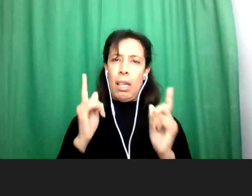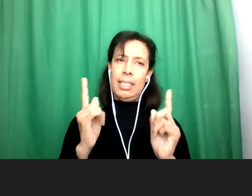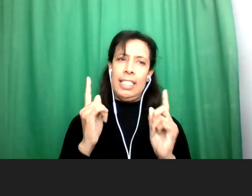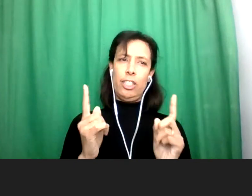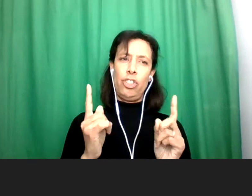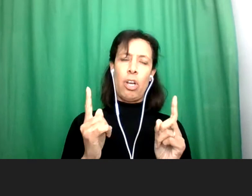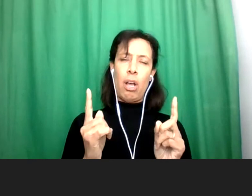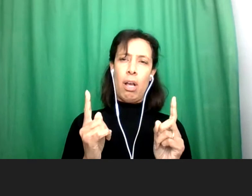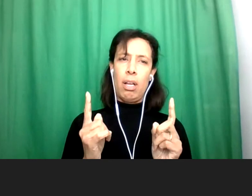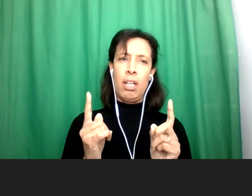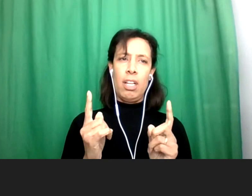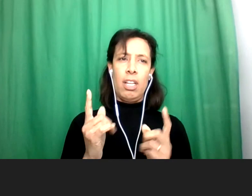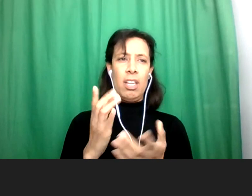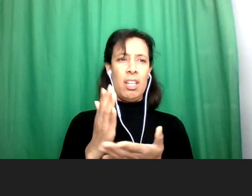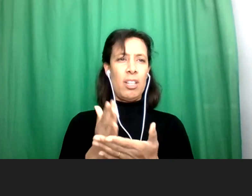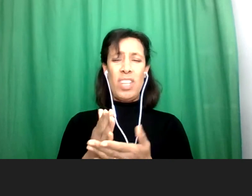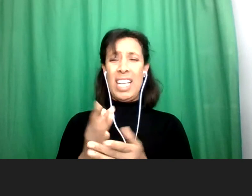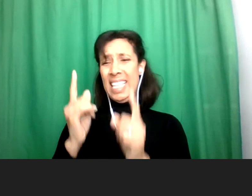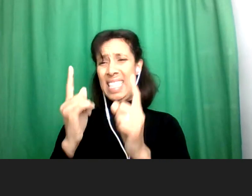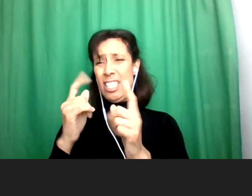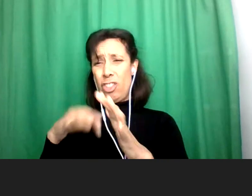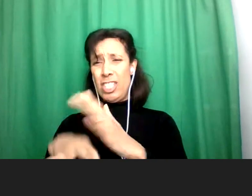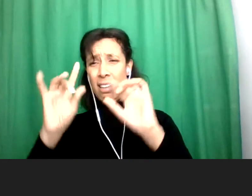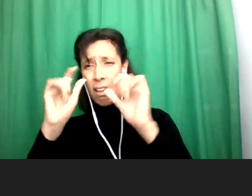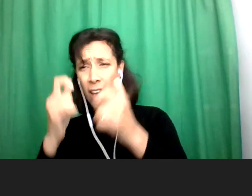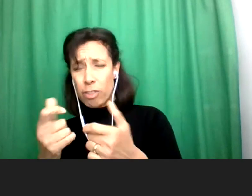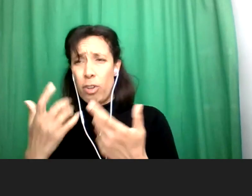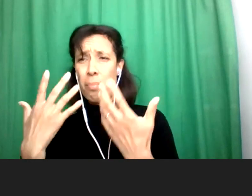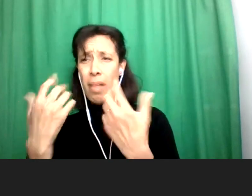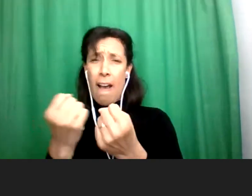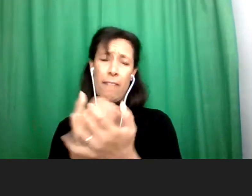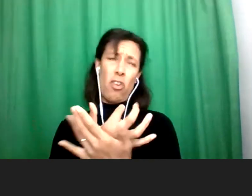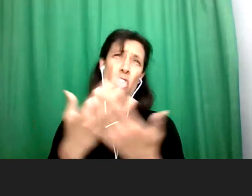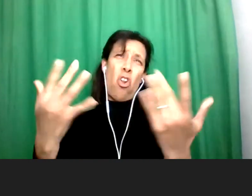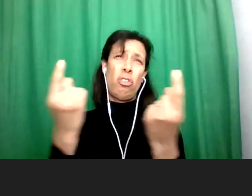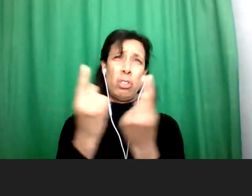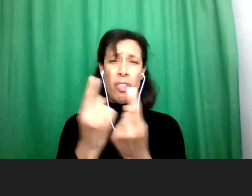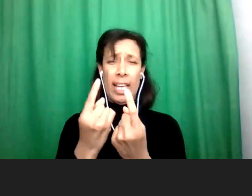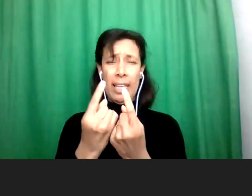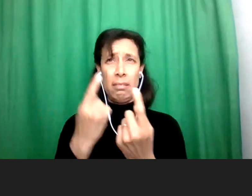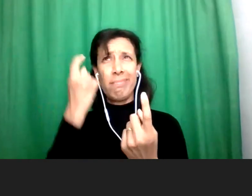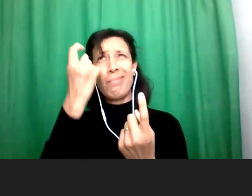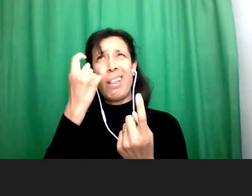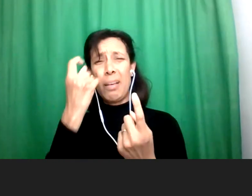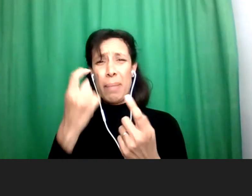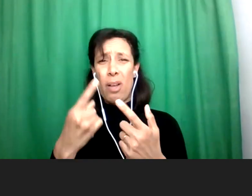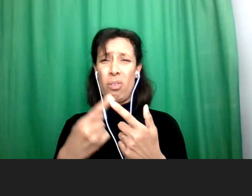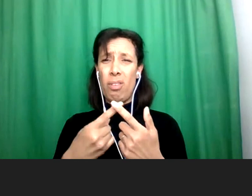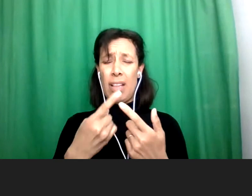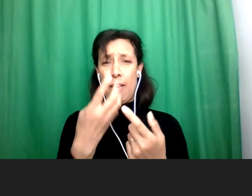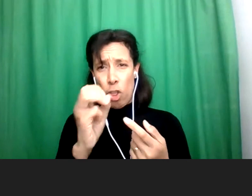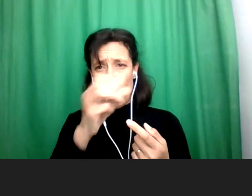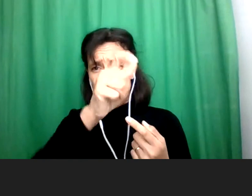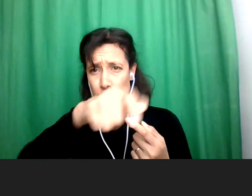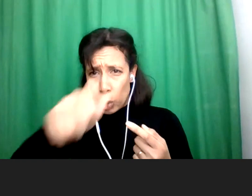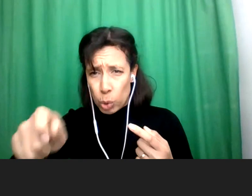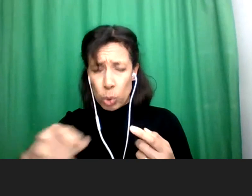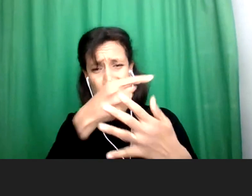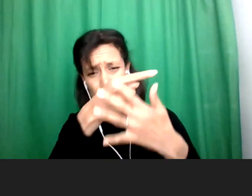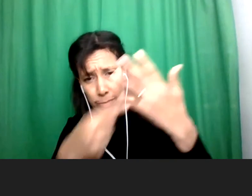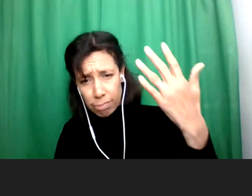the classroom is they've got lots of other stuff to think about. You know, they've got 30 pupils, they've got the pupil over there who's trying to climb